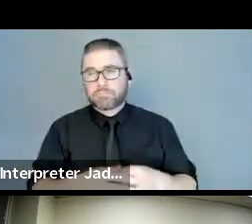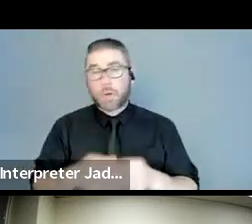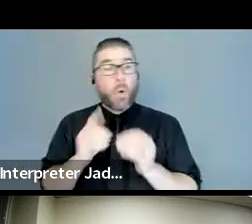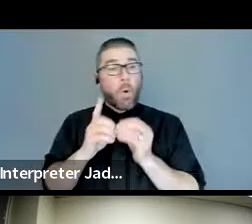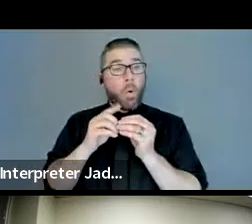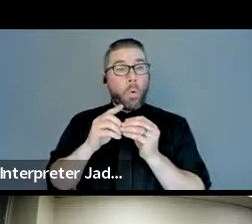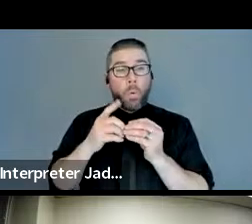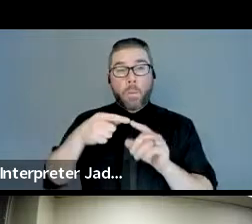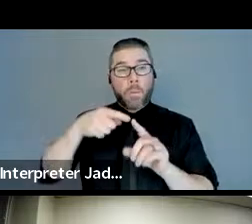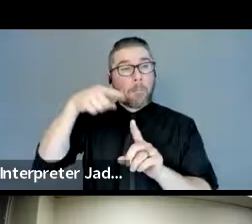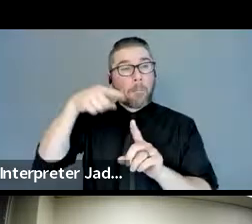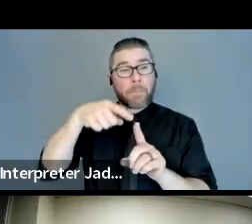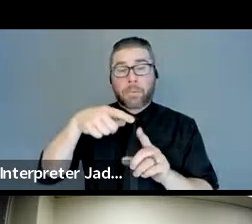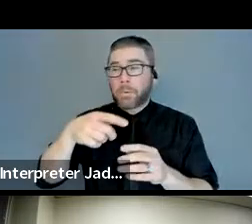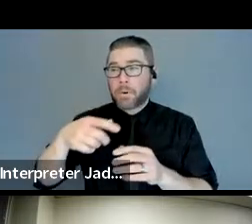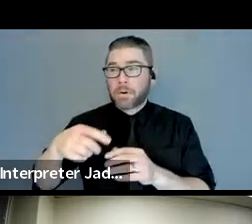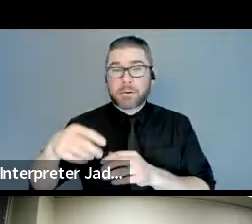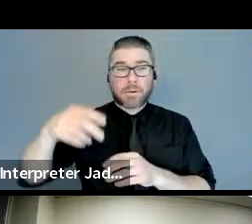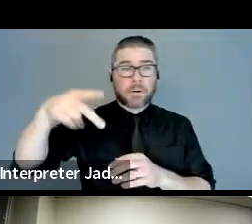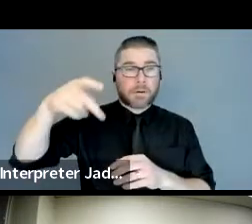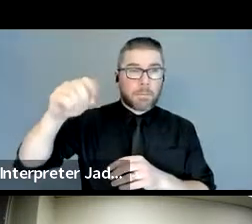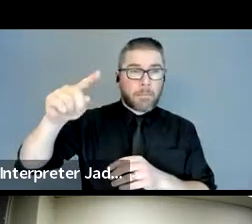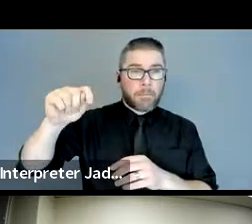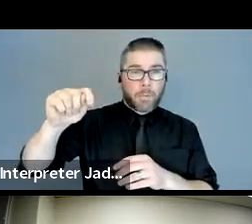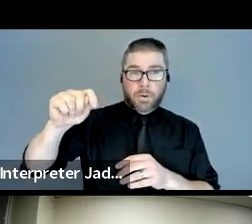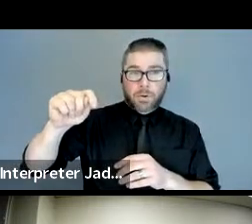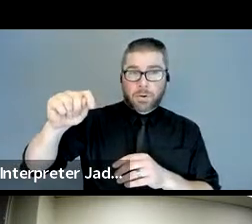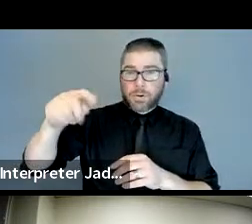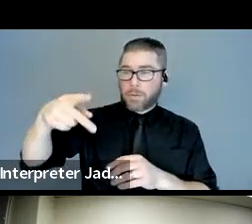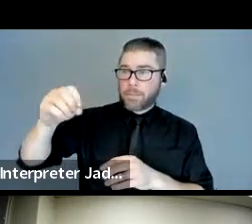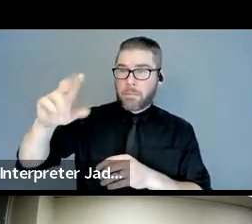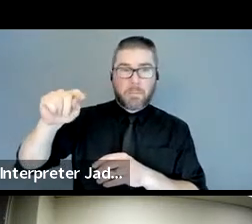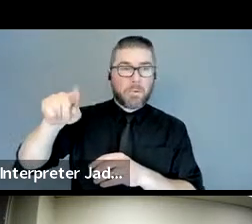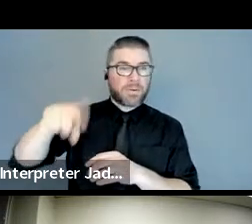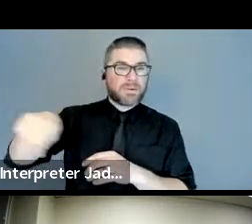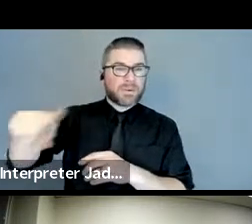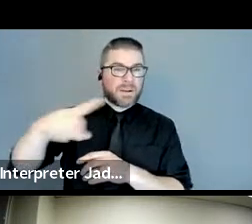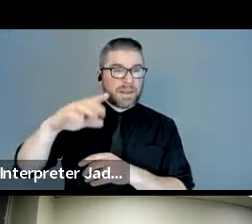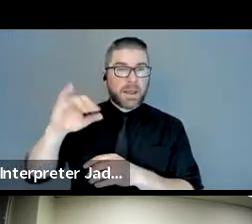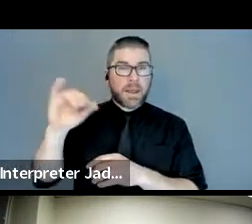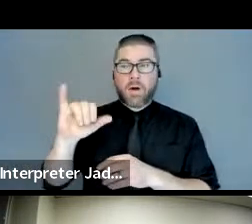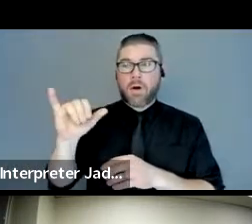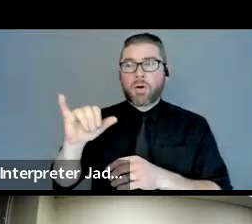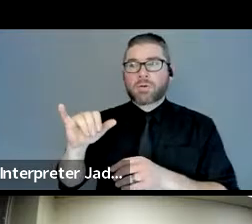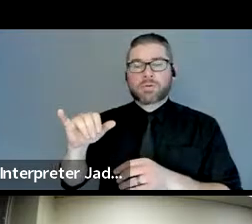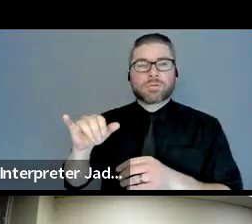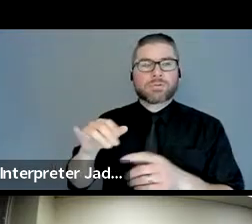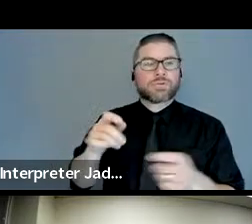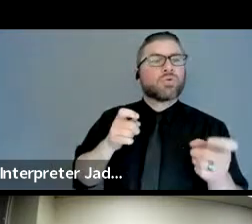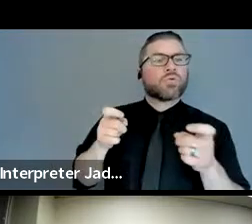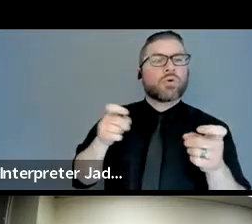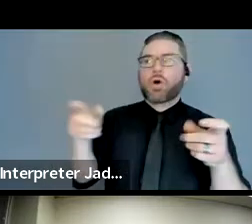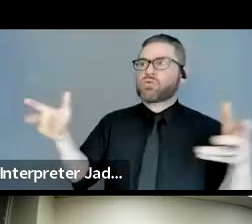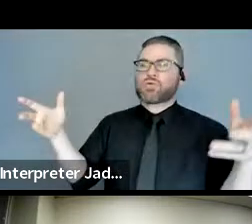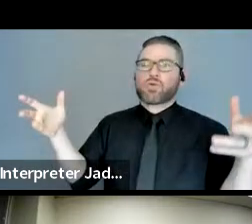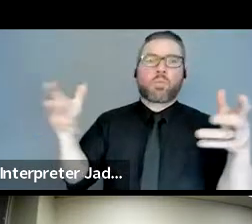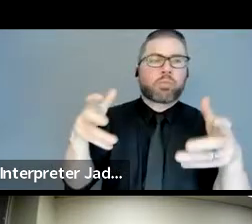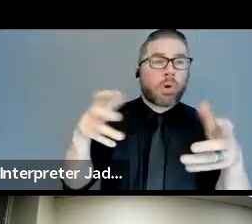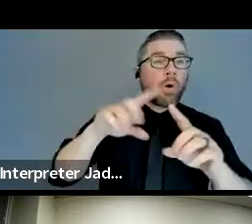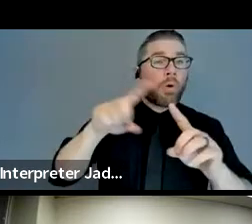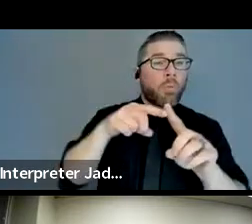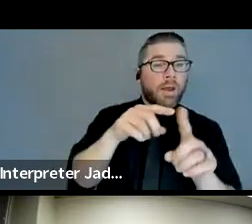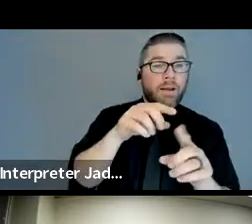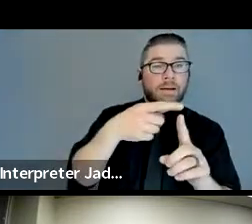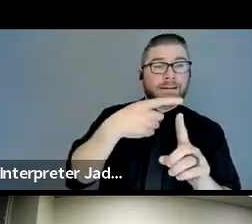port is also hosting a zero emission trucking conference February 28th and